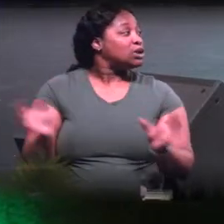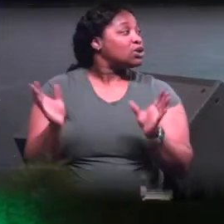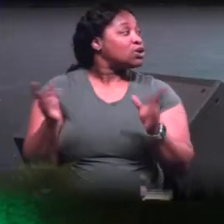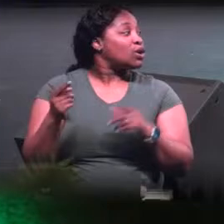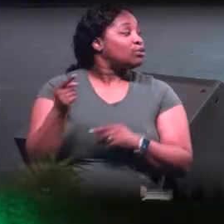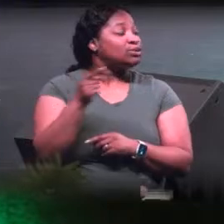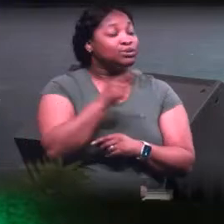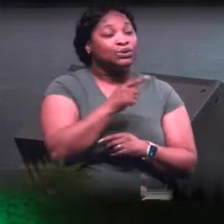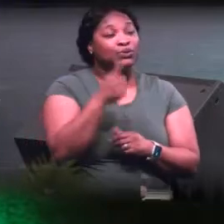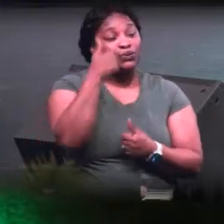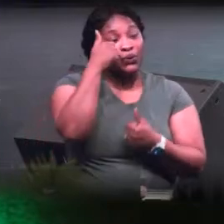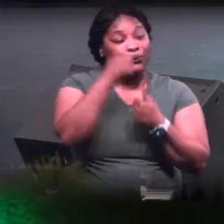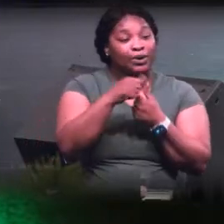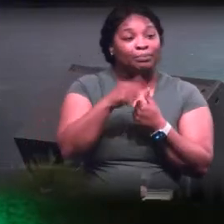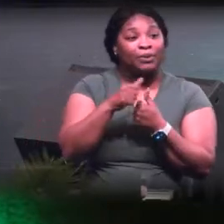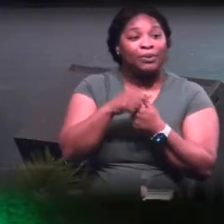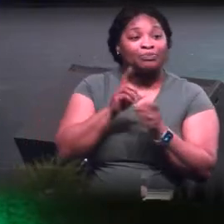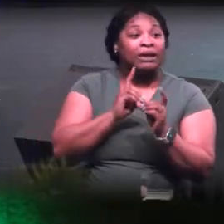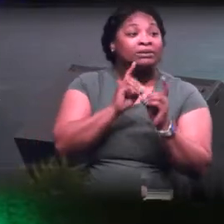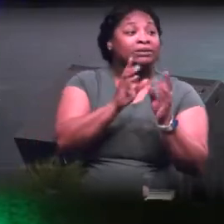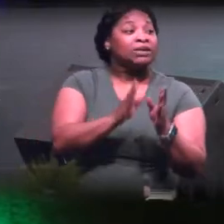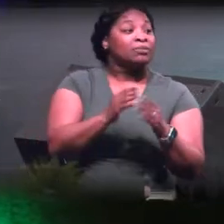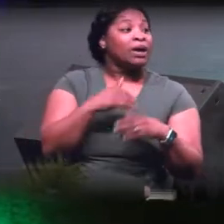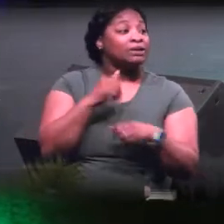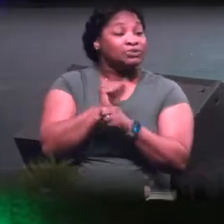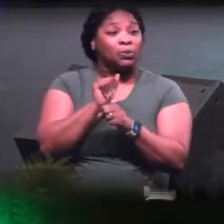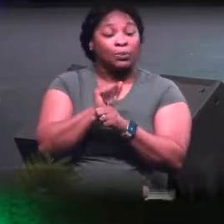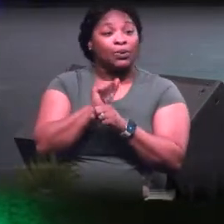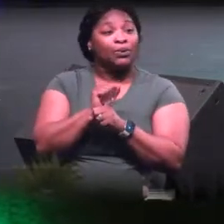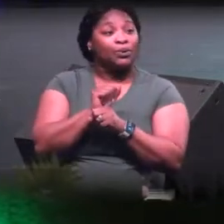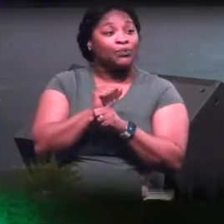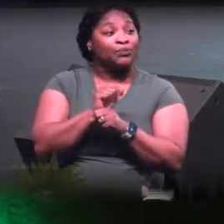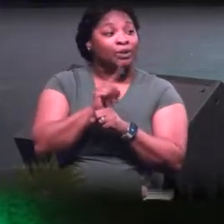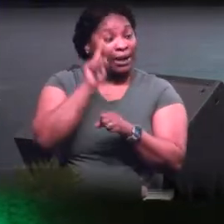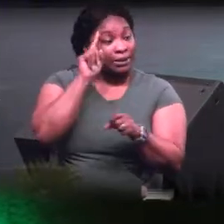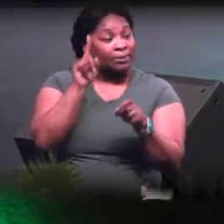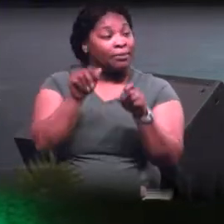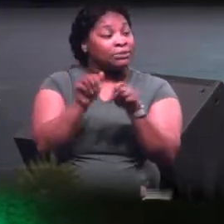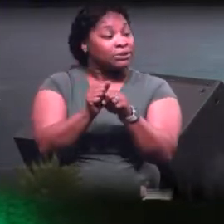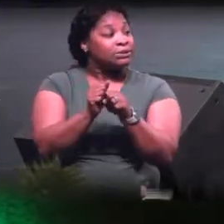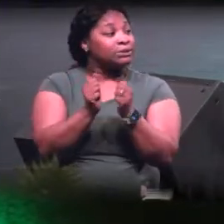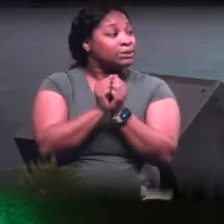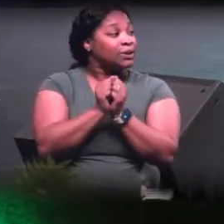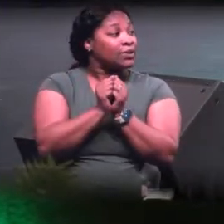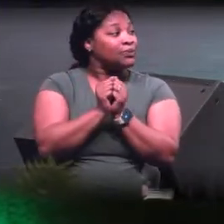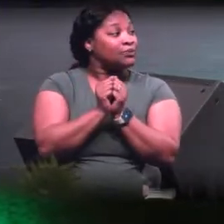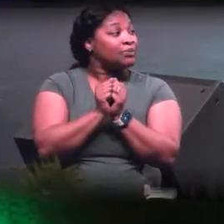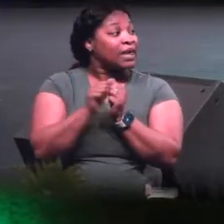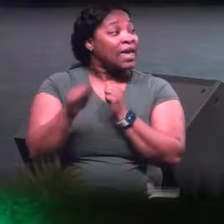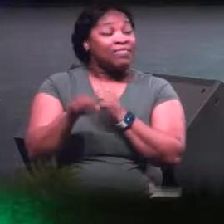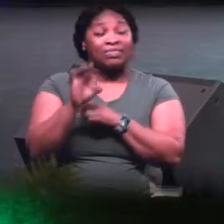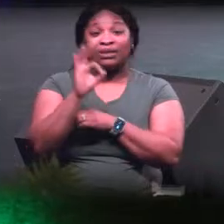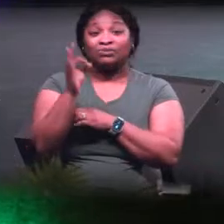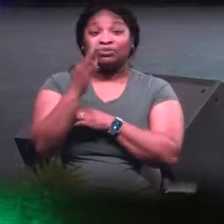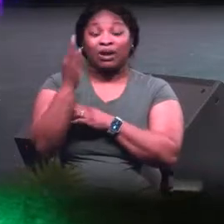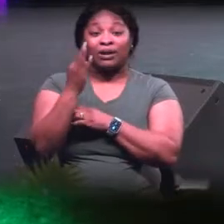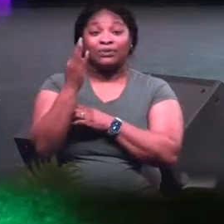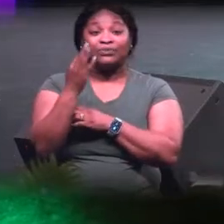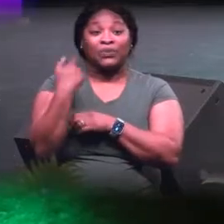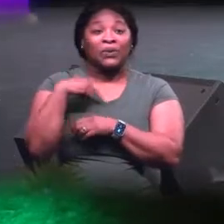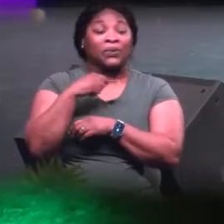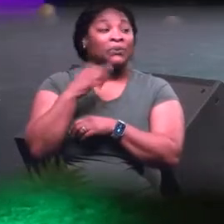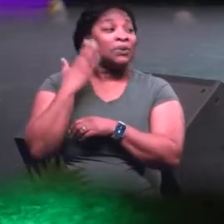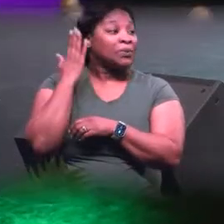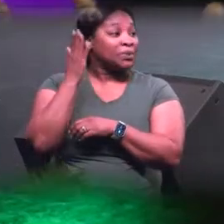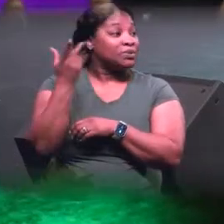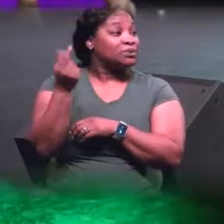remember, disciples have to cooperate and collaborate. And this coming Friday, we're going to